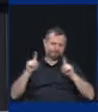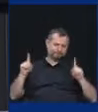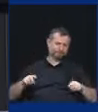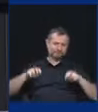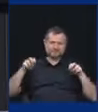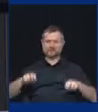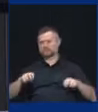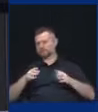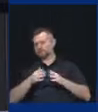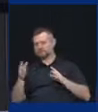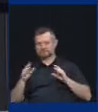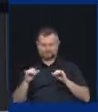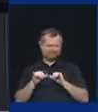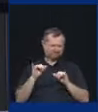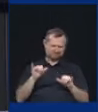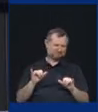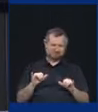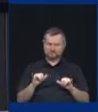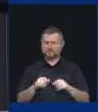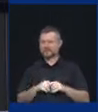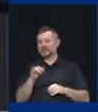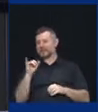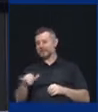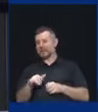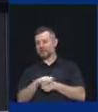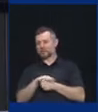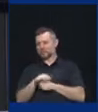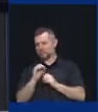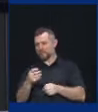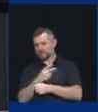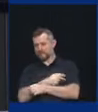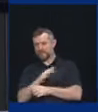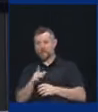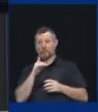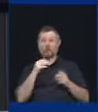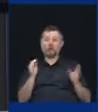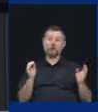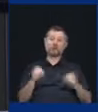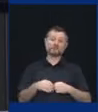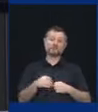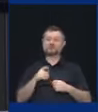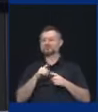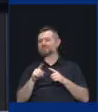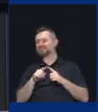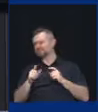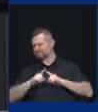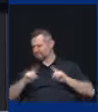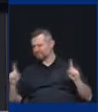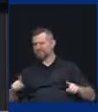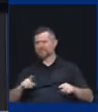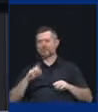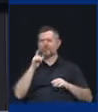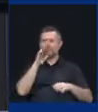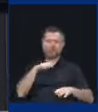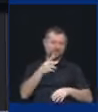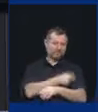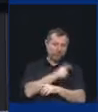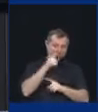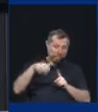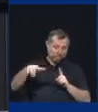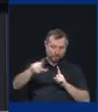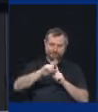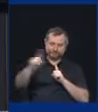is still required. In the unvaccinated sections, office buildings, you still have social distancing required for the unvaccinated, as well as